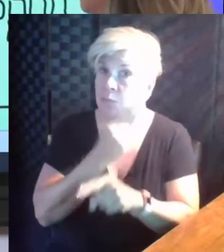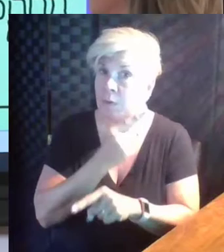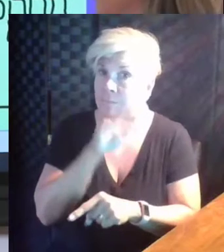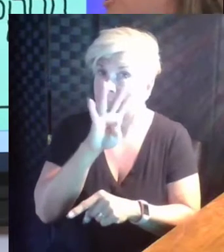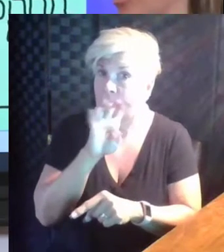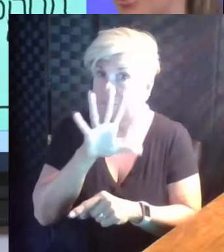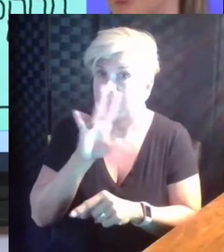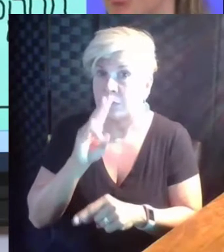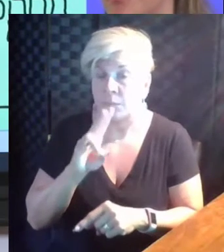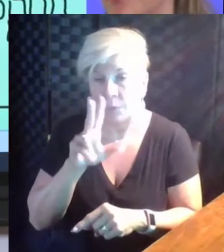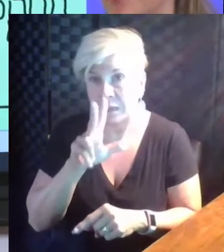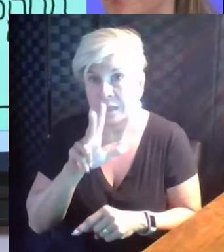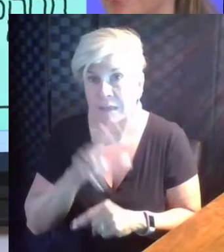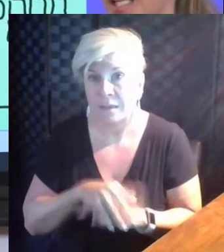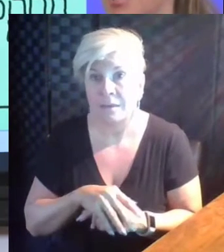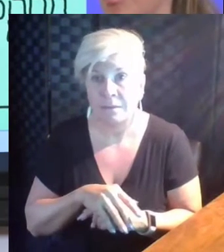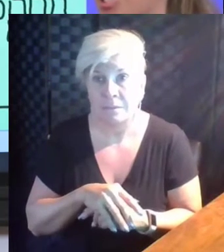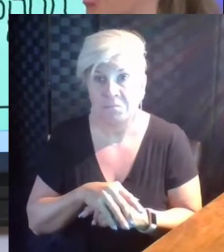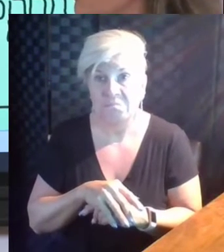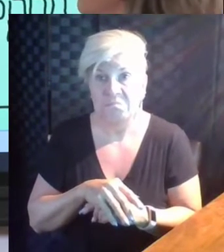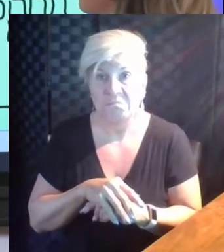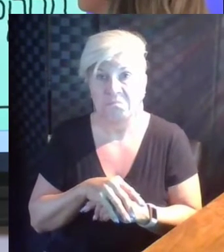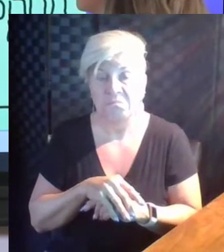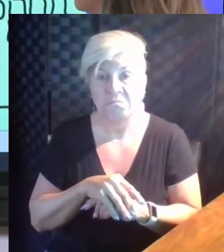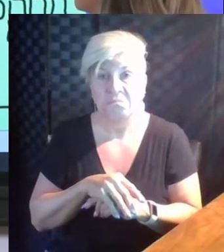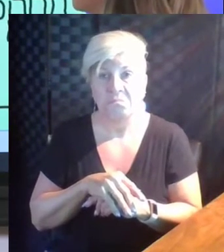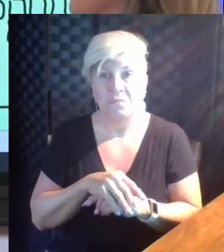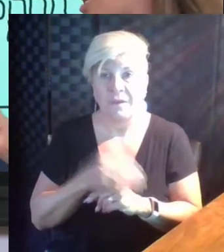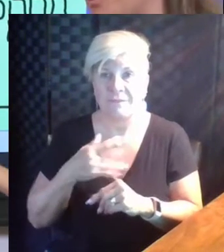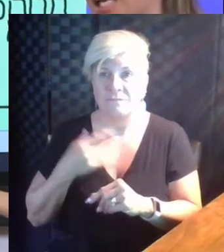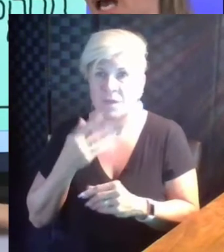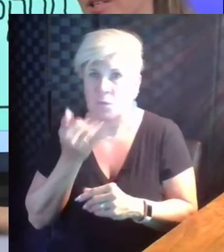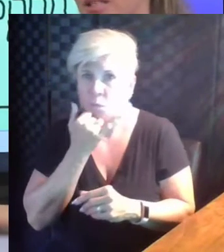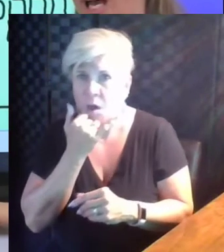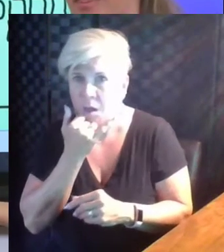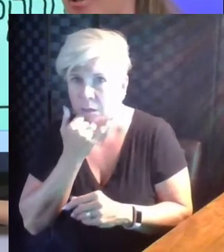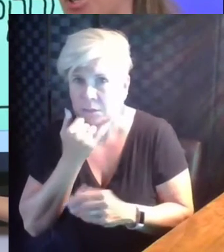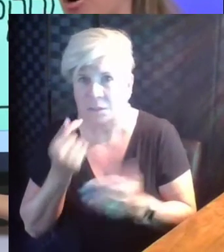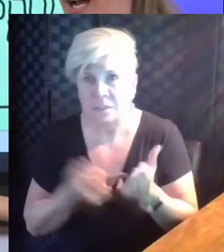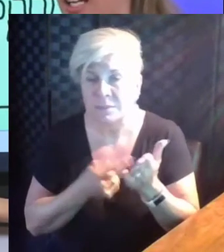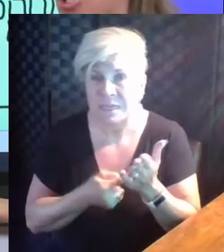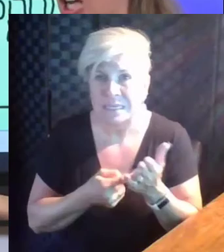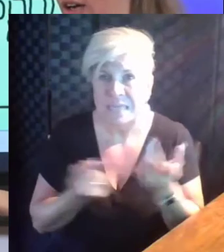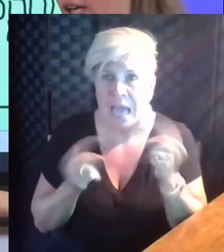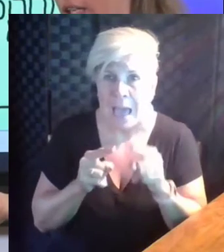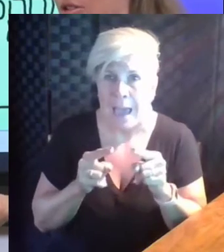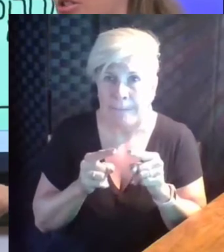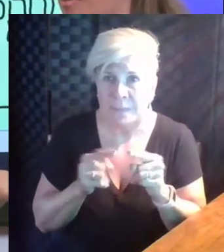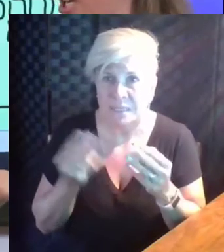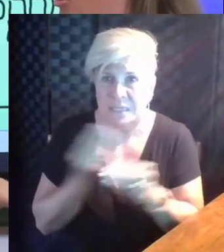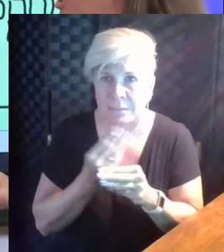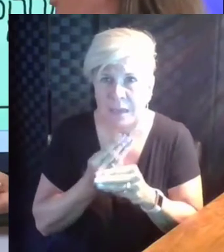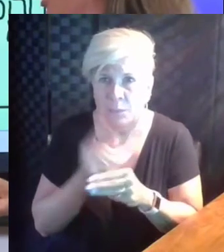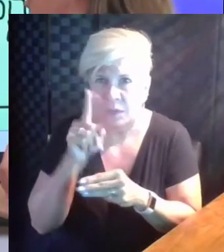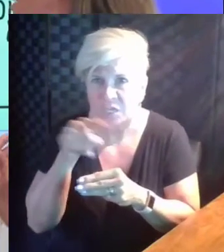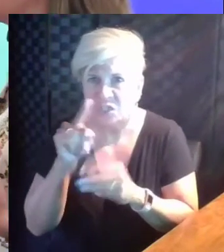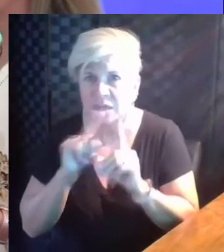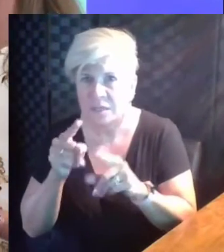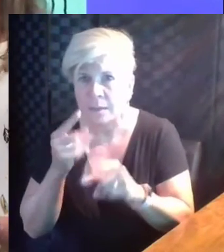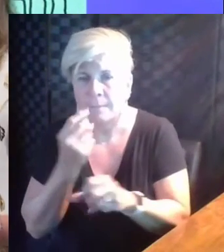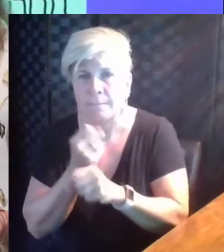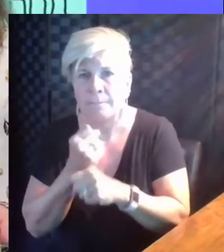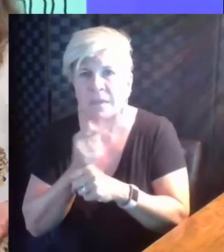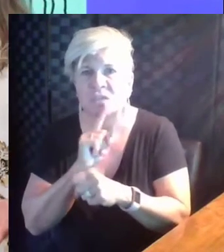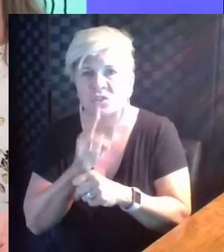right, 453. That seemed kind of wrong for a minute, didn't it? Sometimes that happens in math, and we have to go back and check our answer to make sure that we're